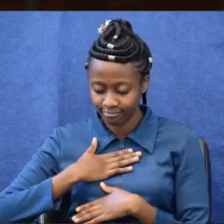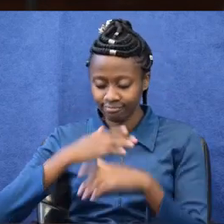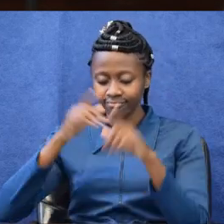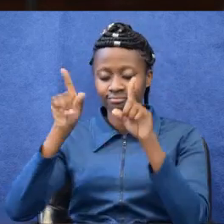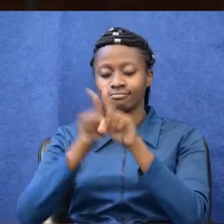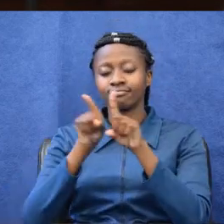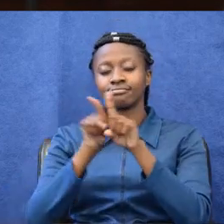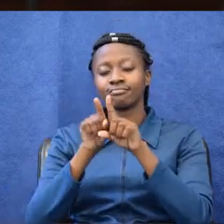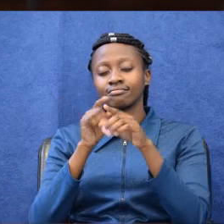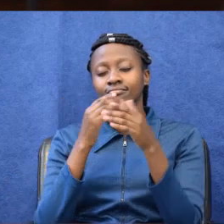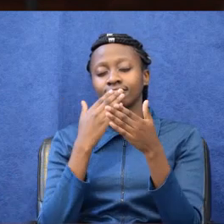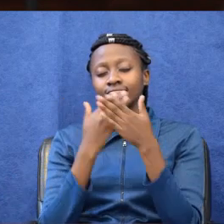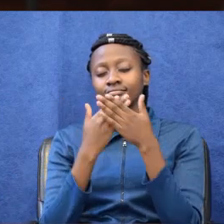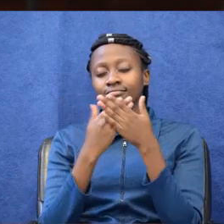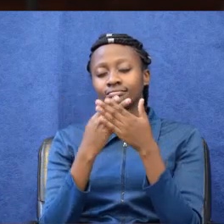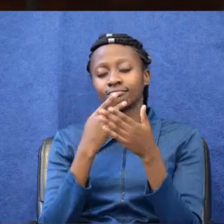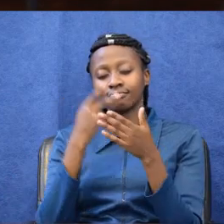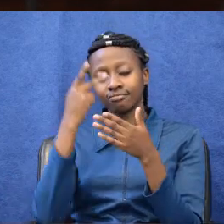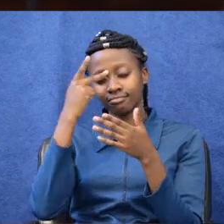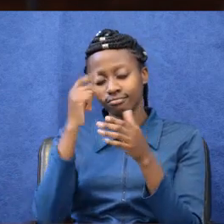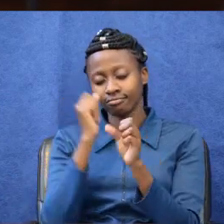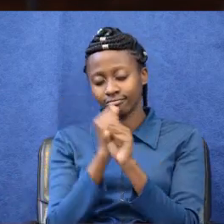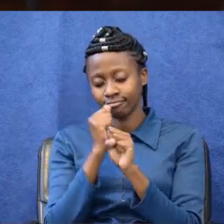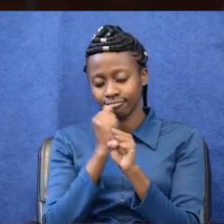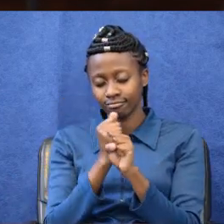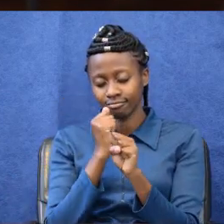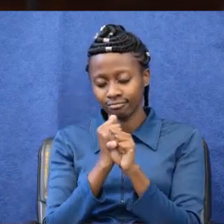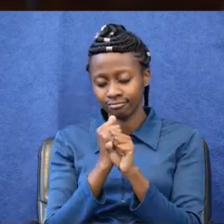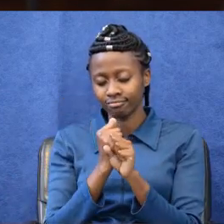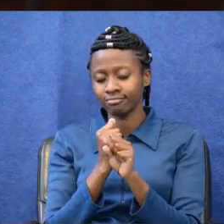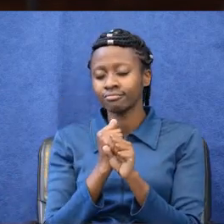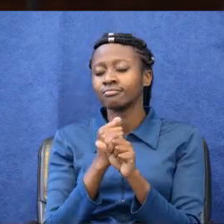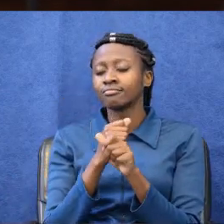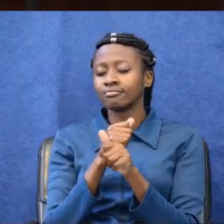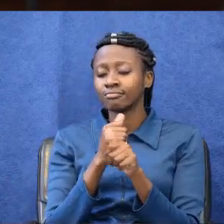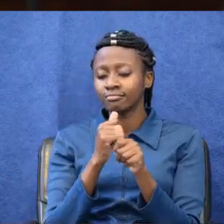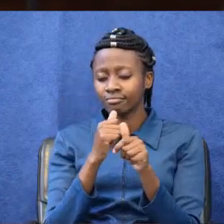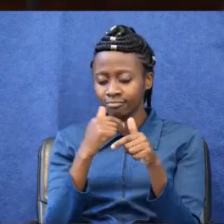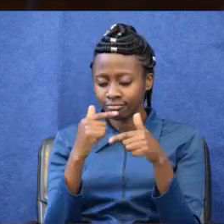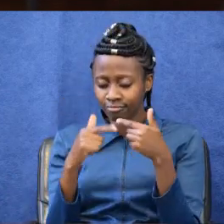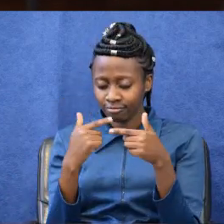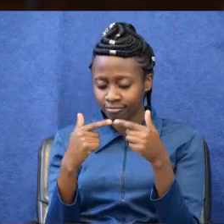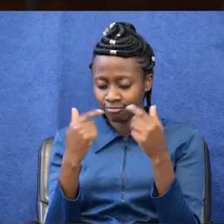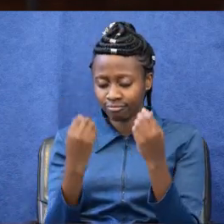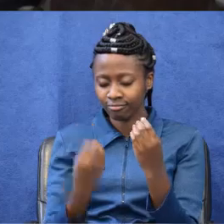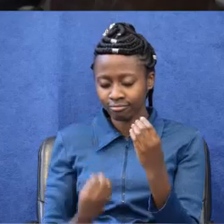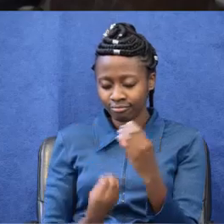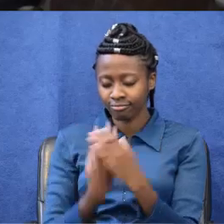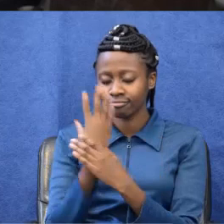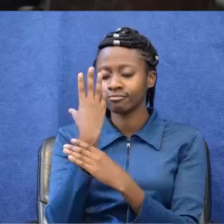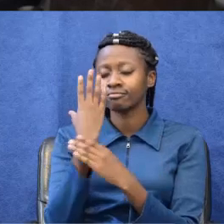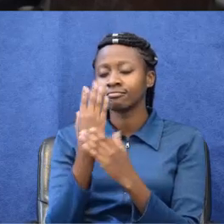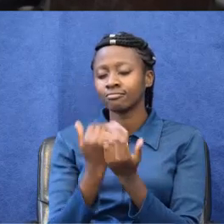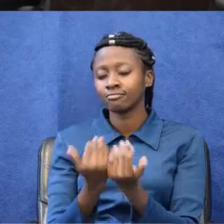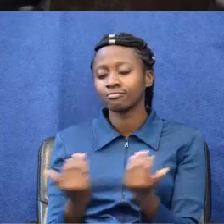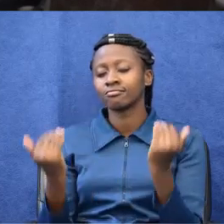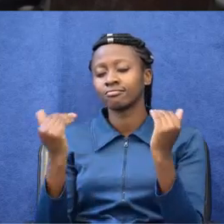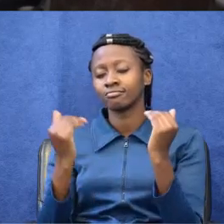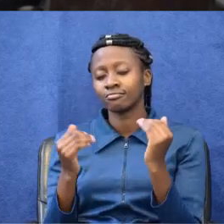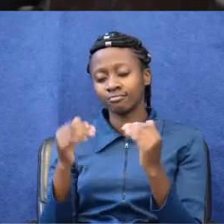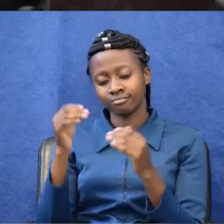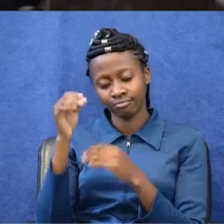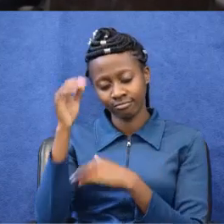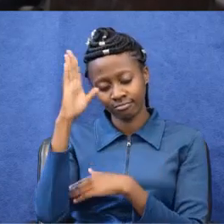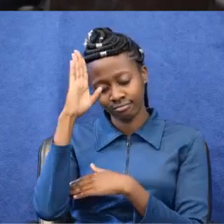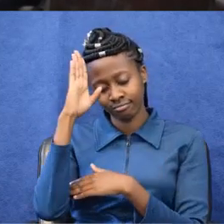who are working very hard to ensure that, Lord Almighty, they are able to bring these children in a godly way. We pray the Lord Almighty, you